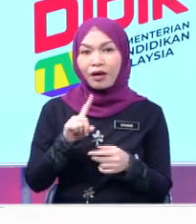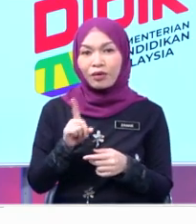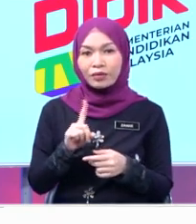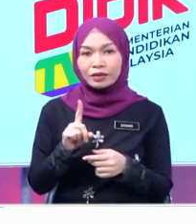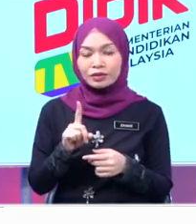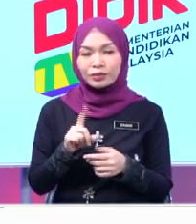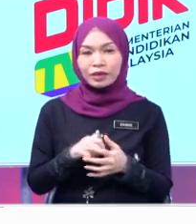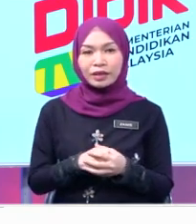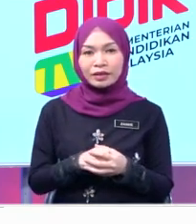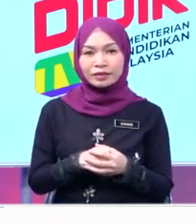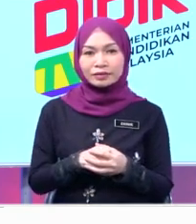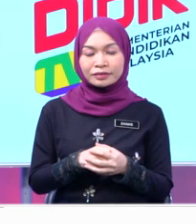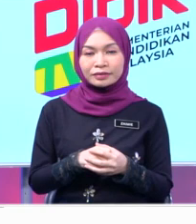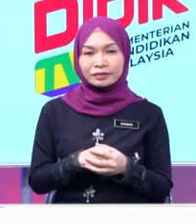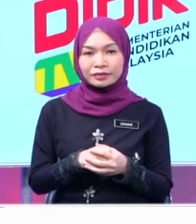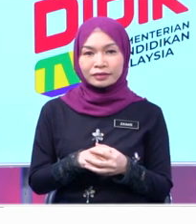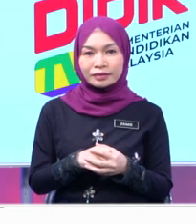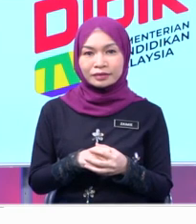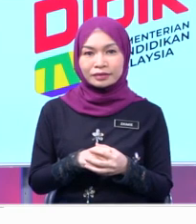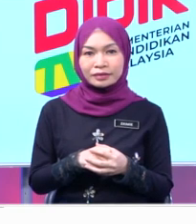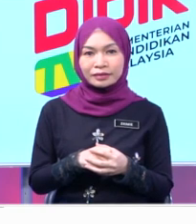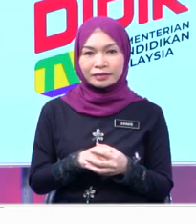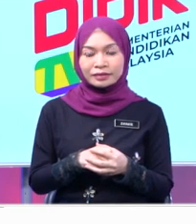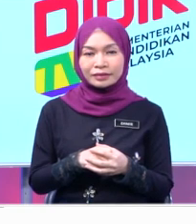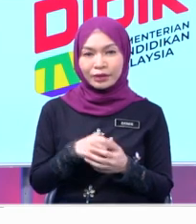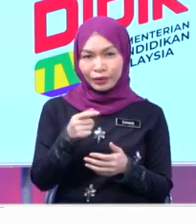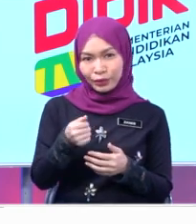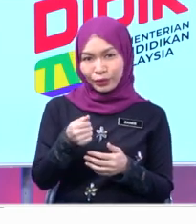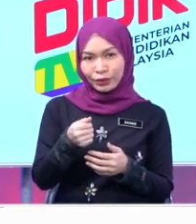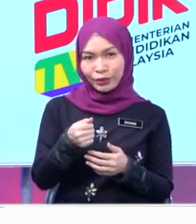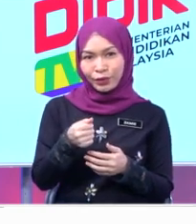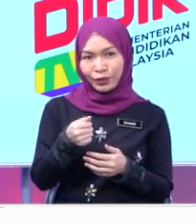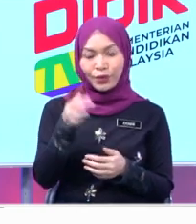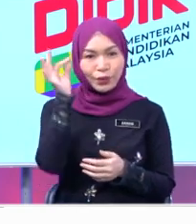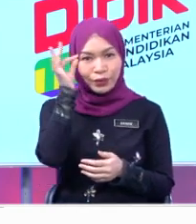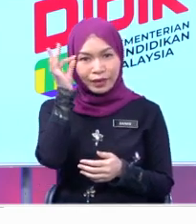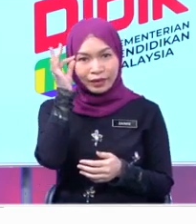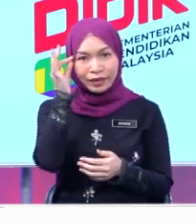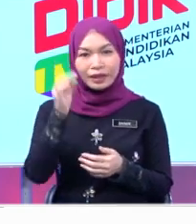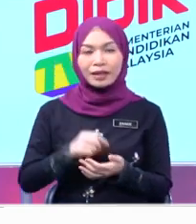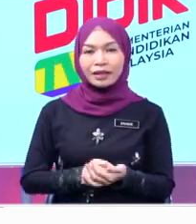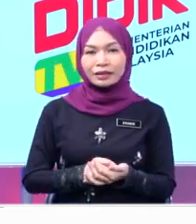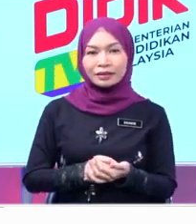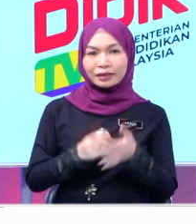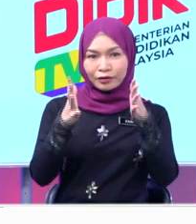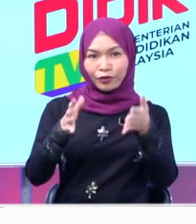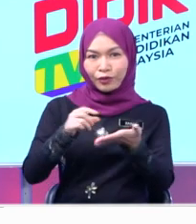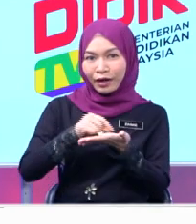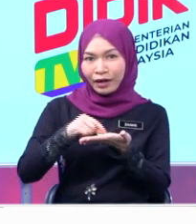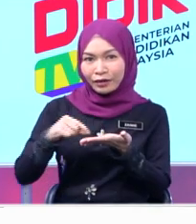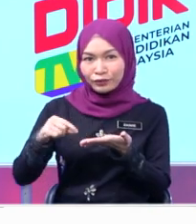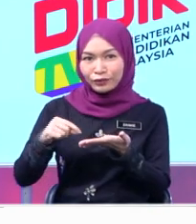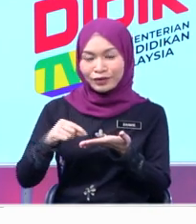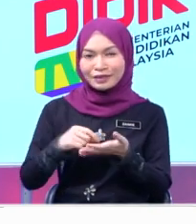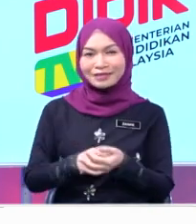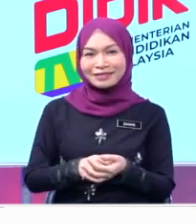the topic and the writer's opinion. Okay. Quite similar to the first opening paragraph. Yep. But this is a